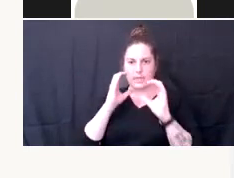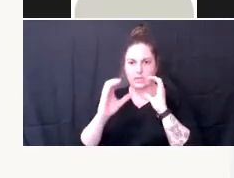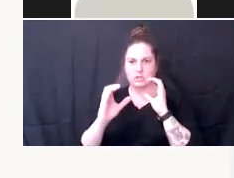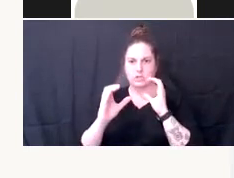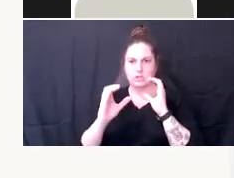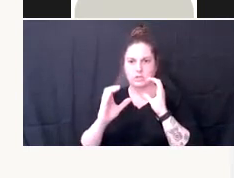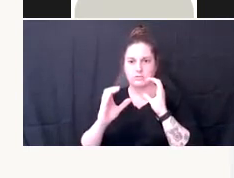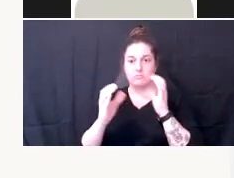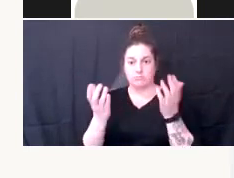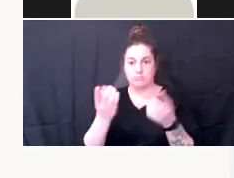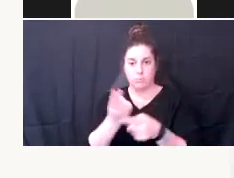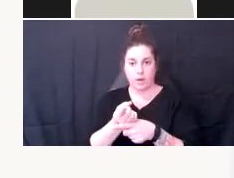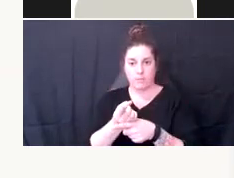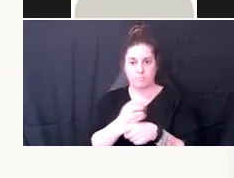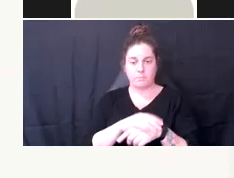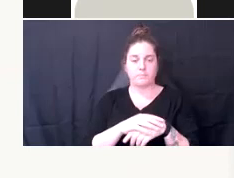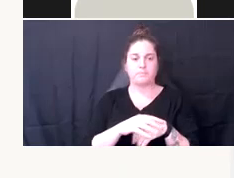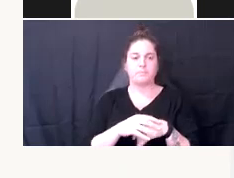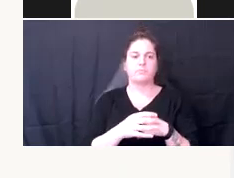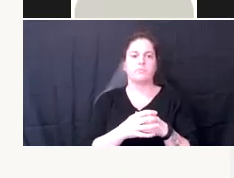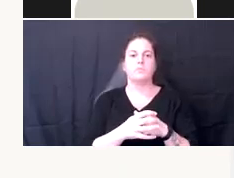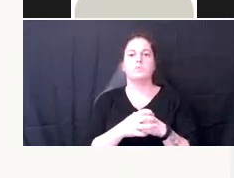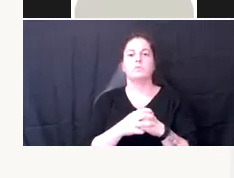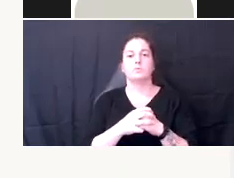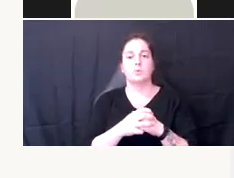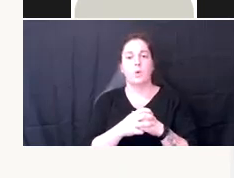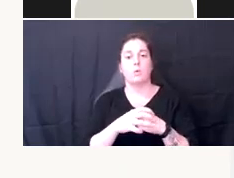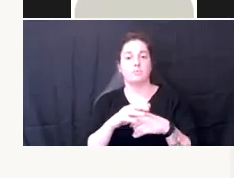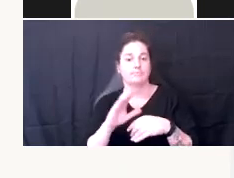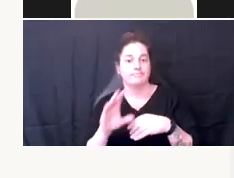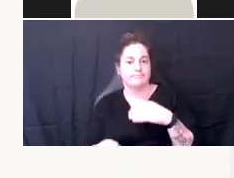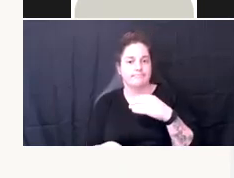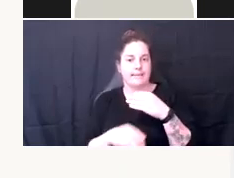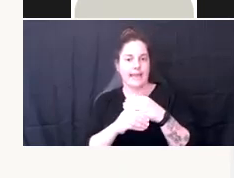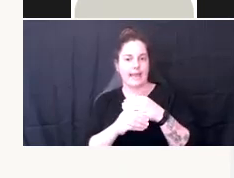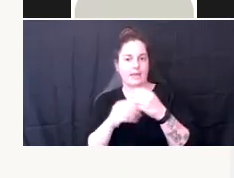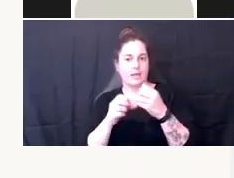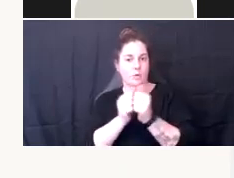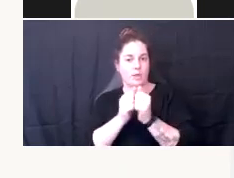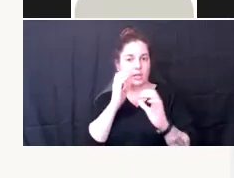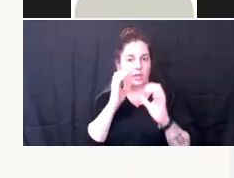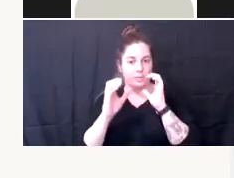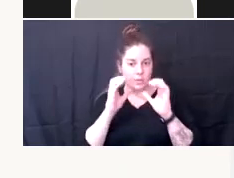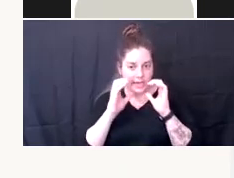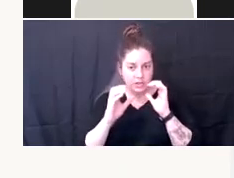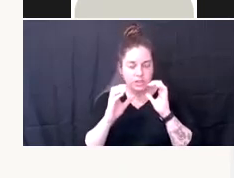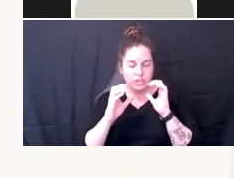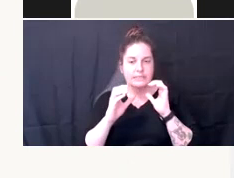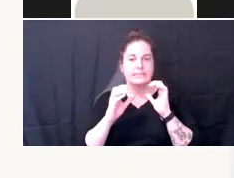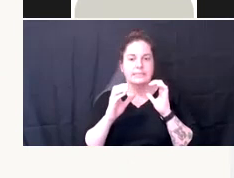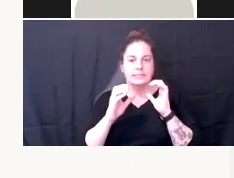And so we add to that communication piece the idea of